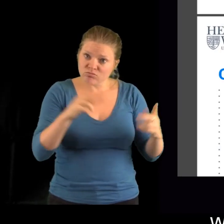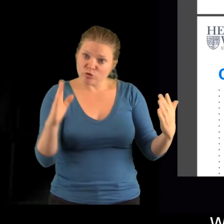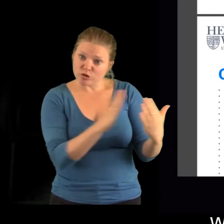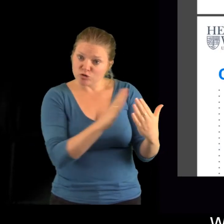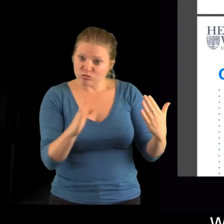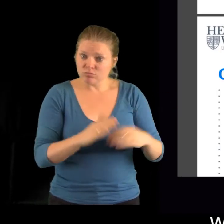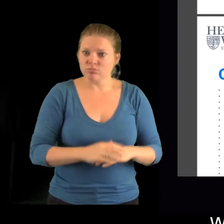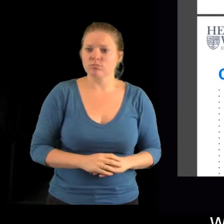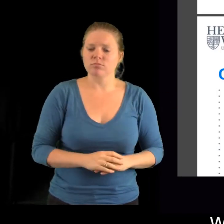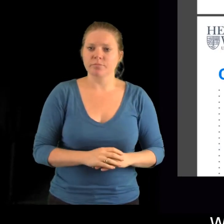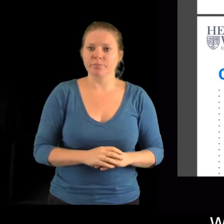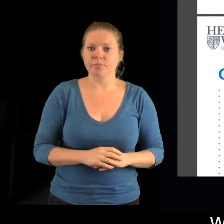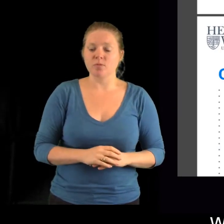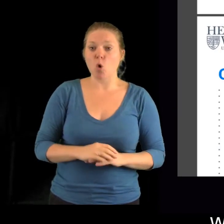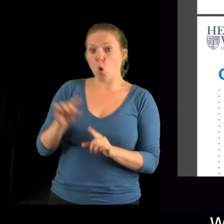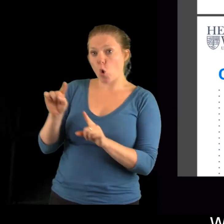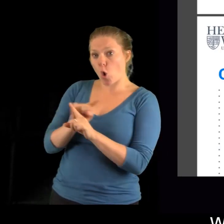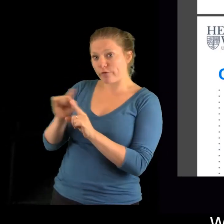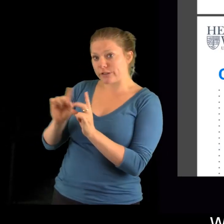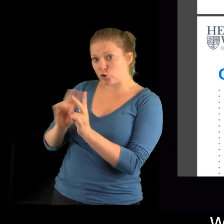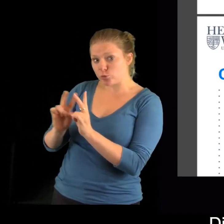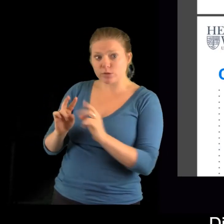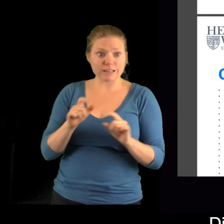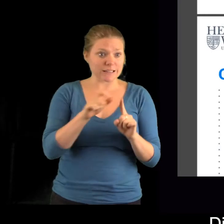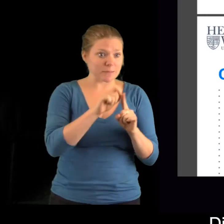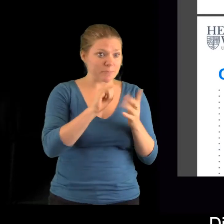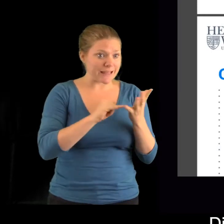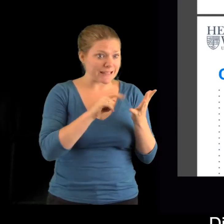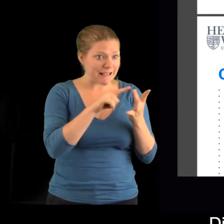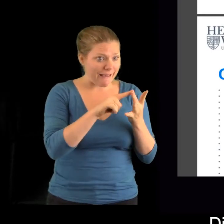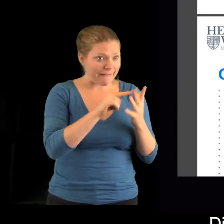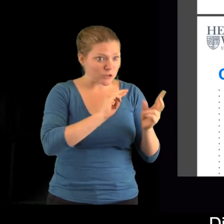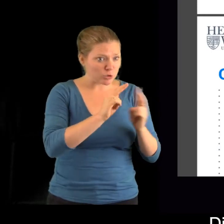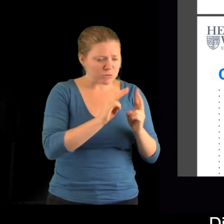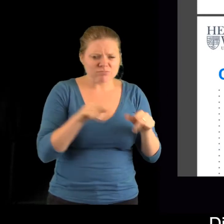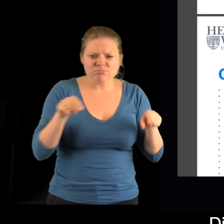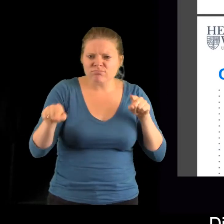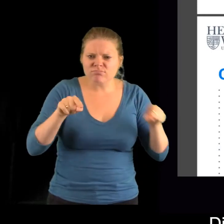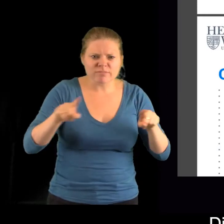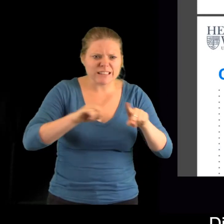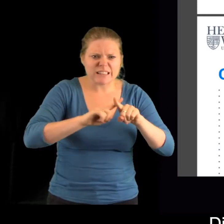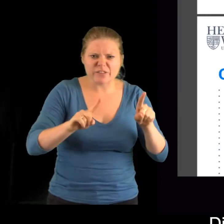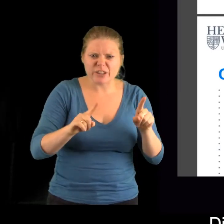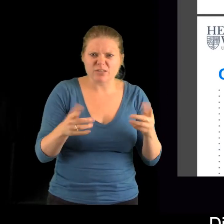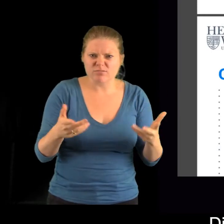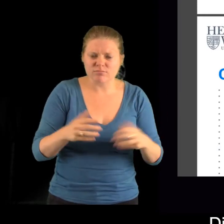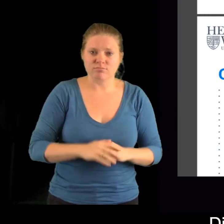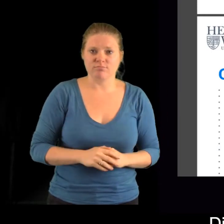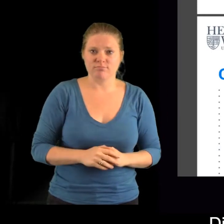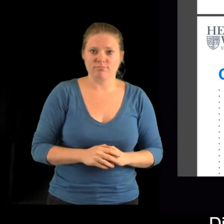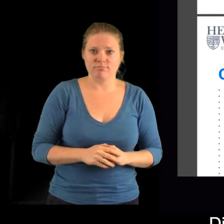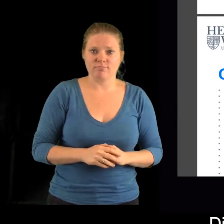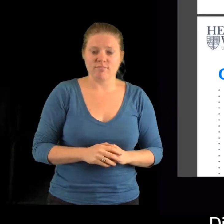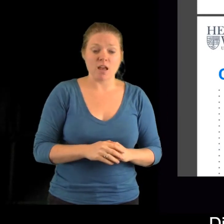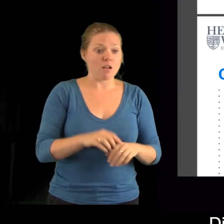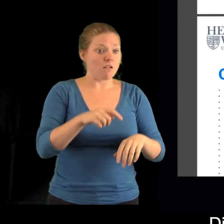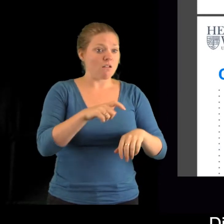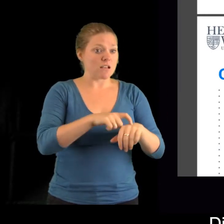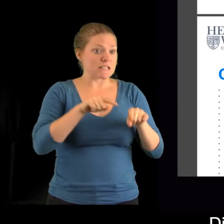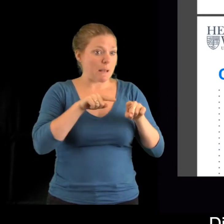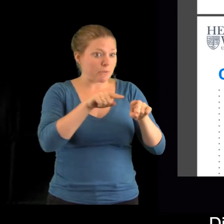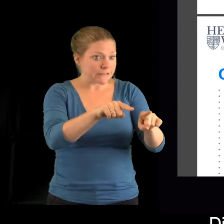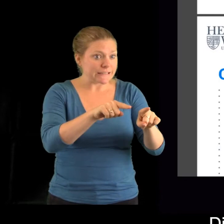conference interpreting and PSI interpreting, dialogic interpreting? What is another way that